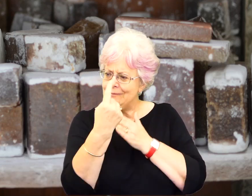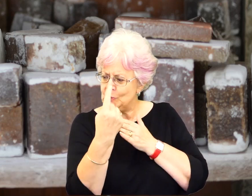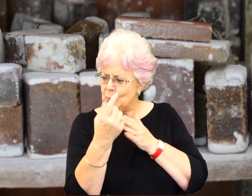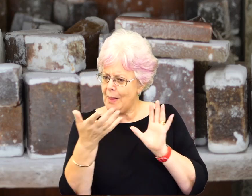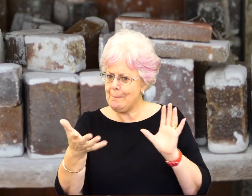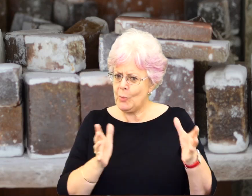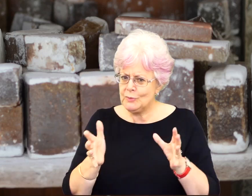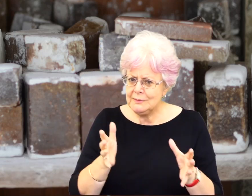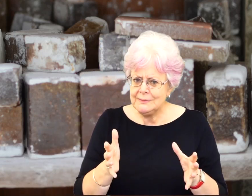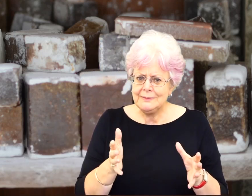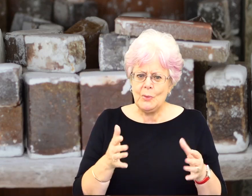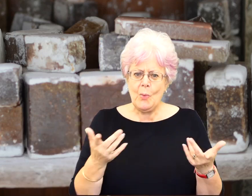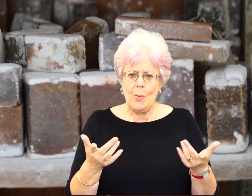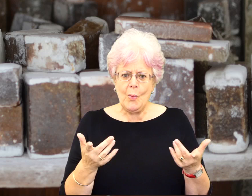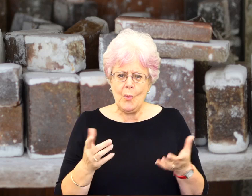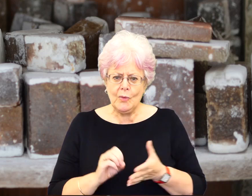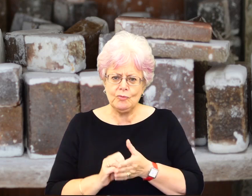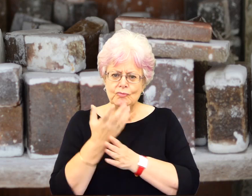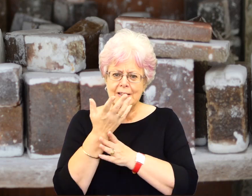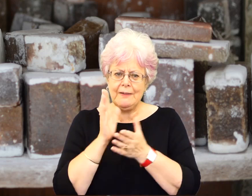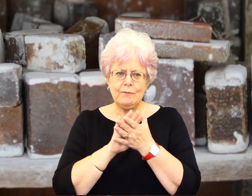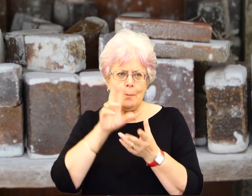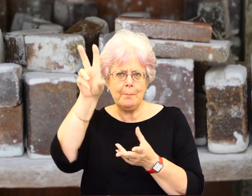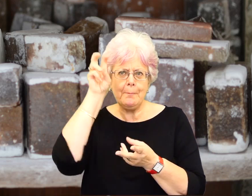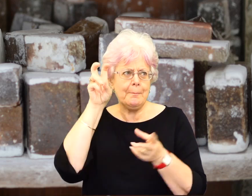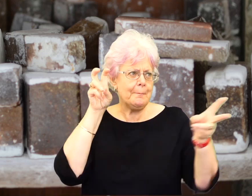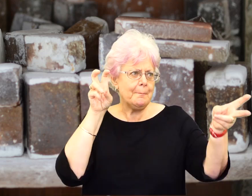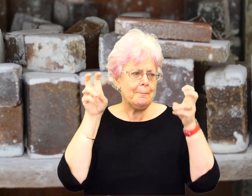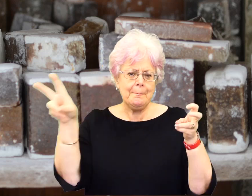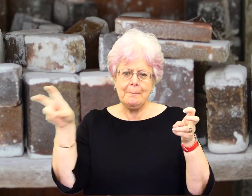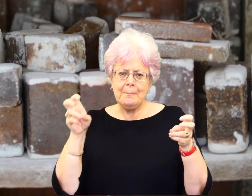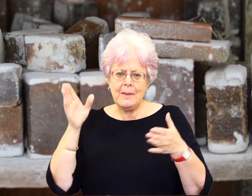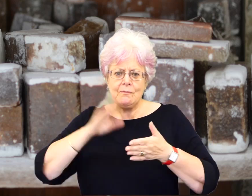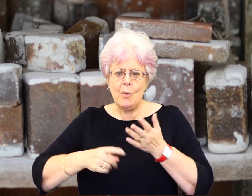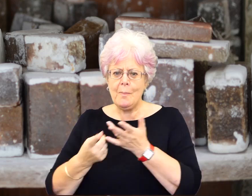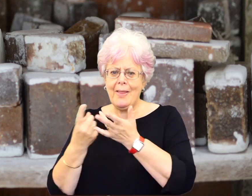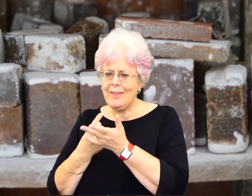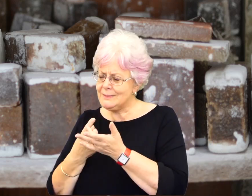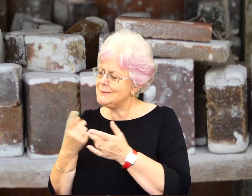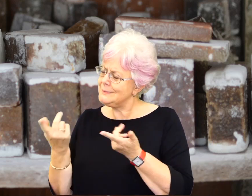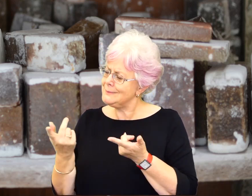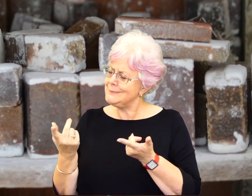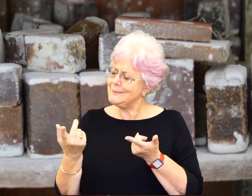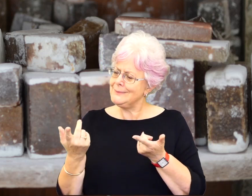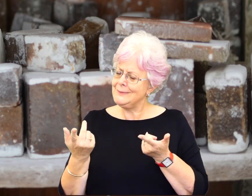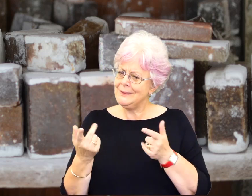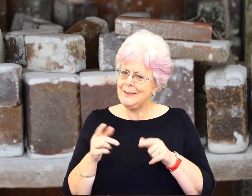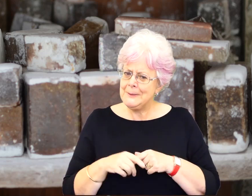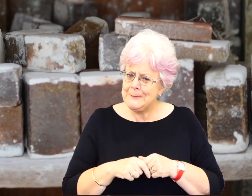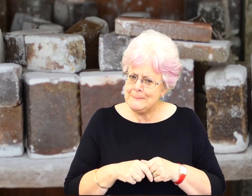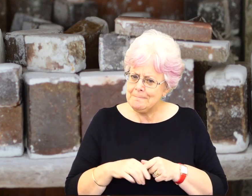creatives who come and draw succour from yourself and from Bridge Pottery, and many of the developments have maybe